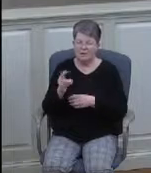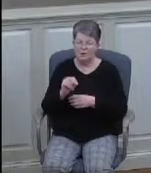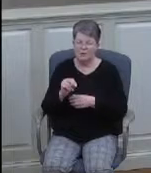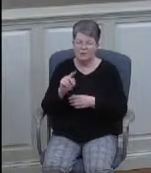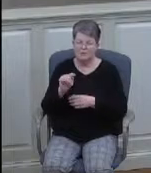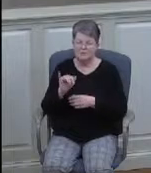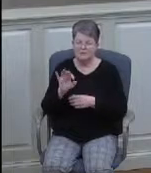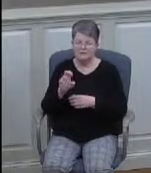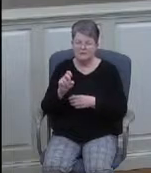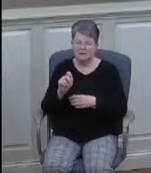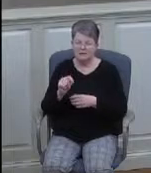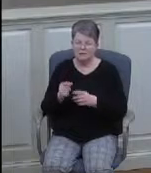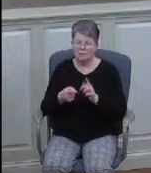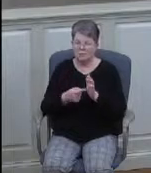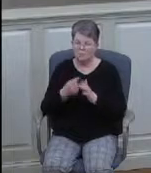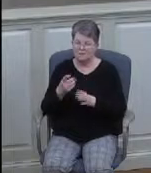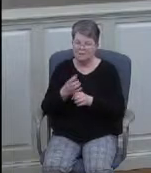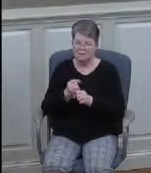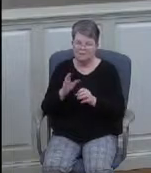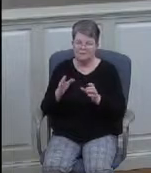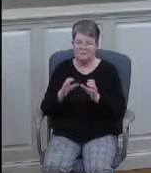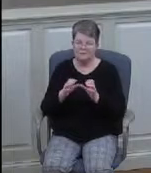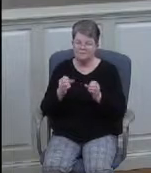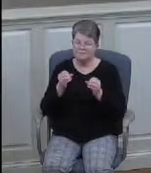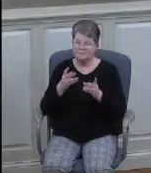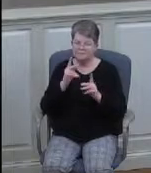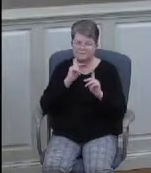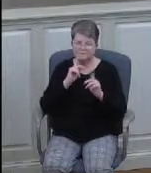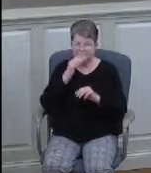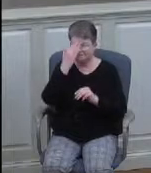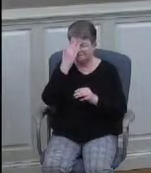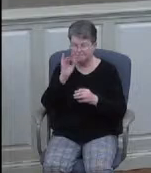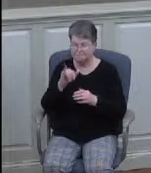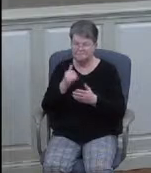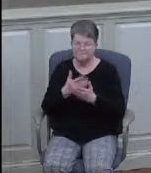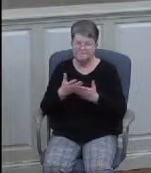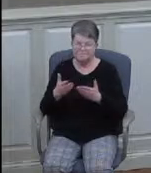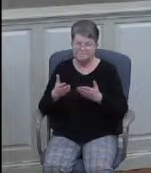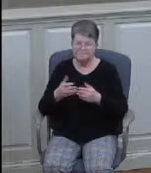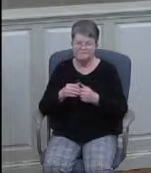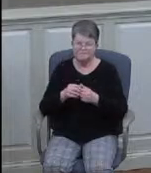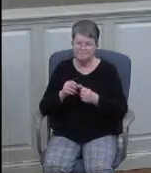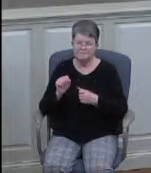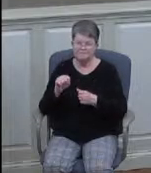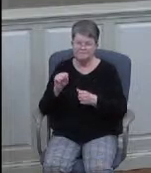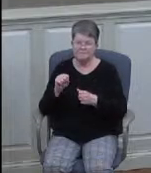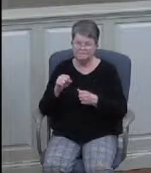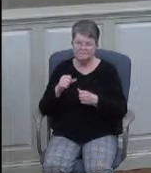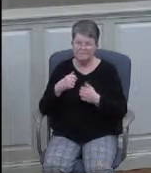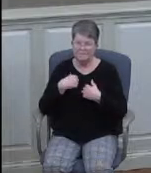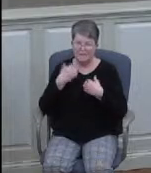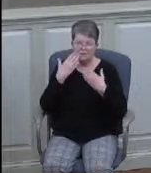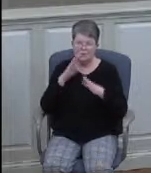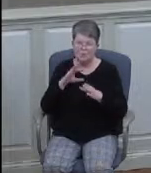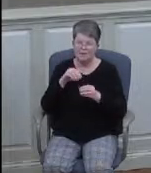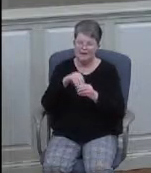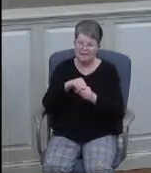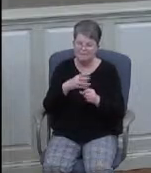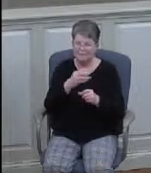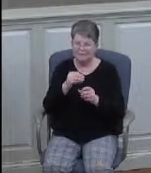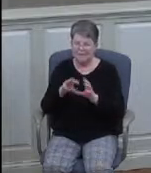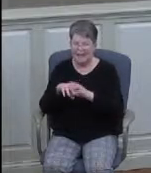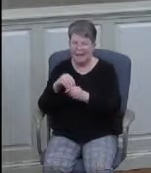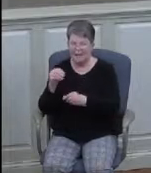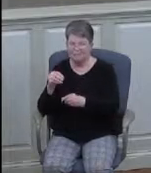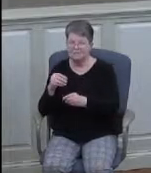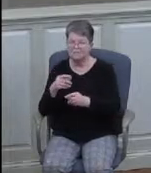they get their certifications and things. Right. But a lot of people don't know those things exist. And so, okay. So yeah, we don't know the ins and outs of that, but we